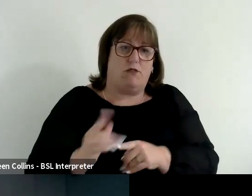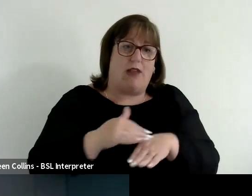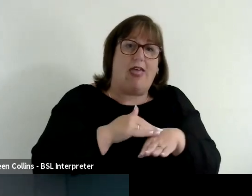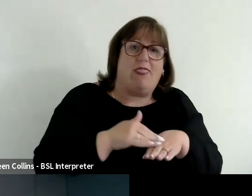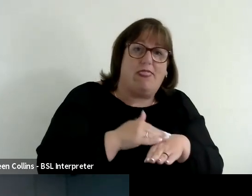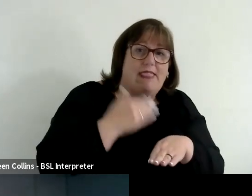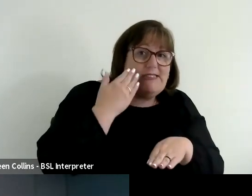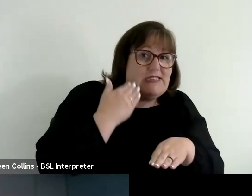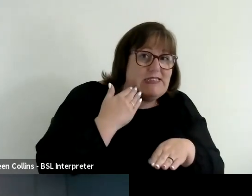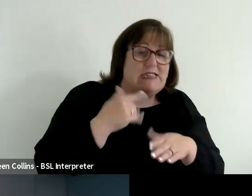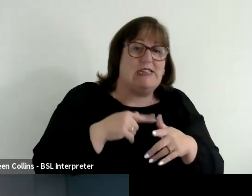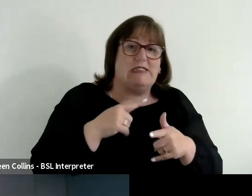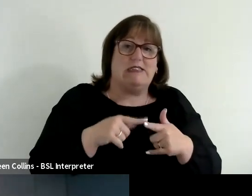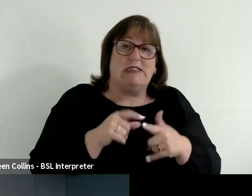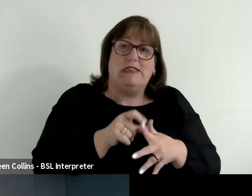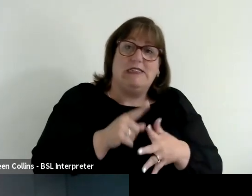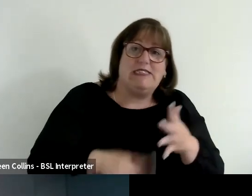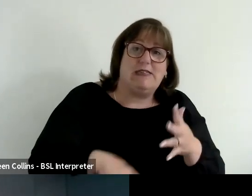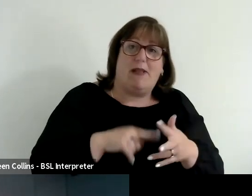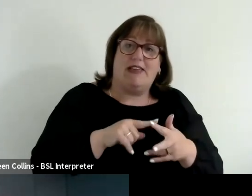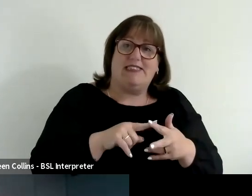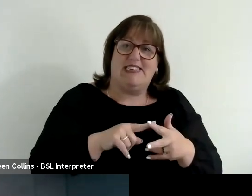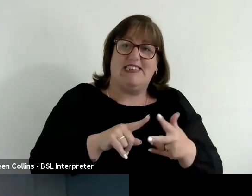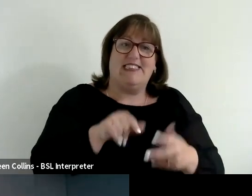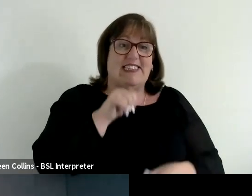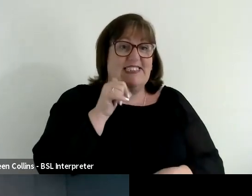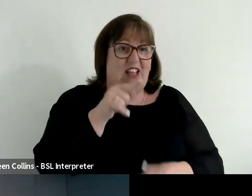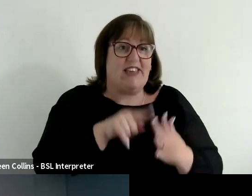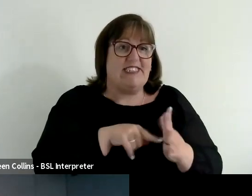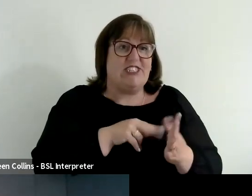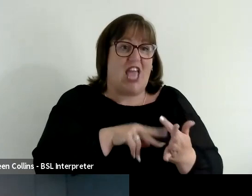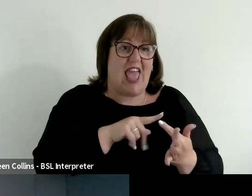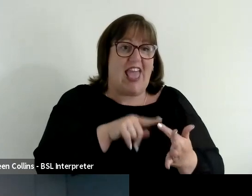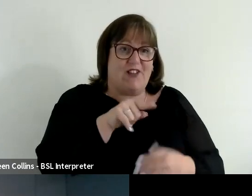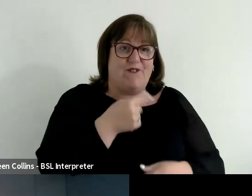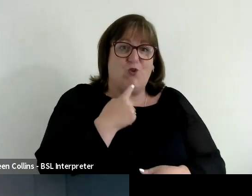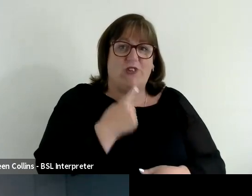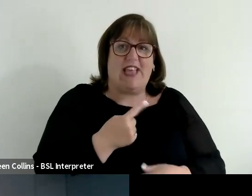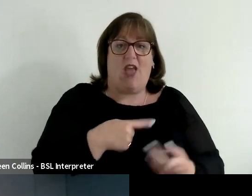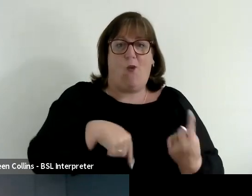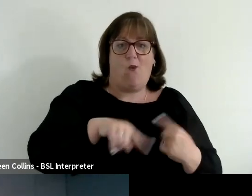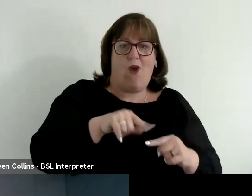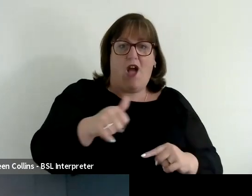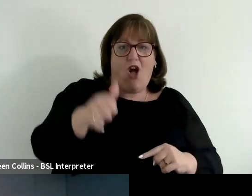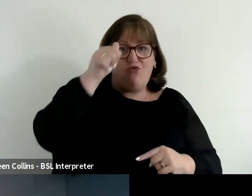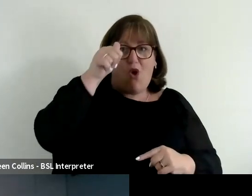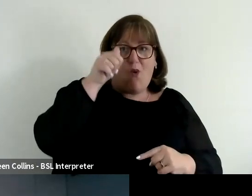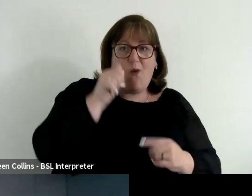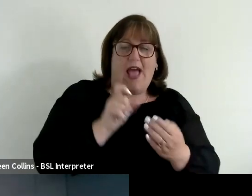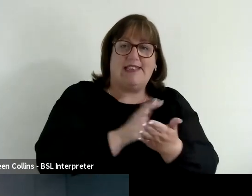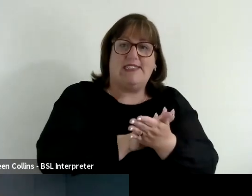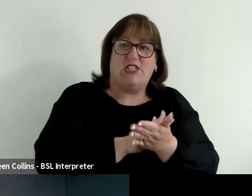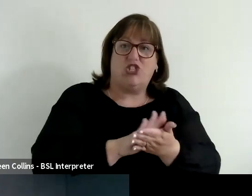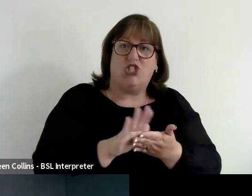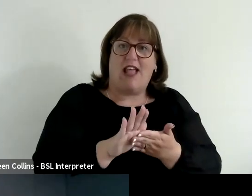So it's nice, Jane, for you to sort of mention that we are known, hopefully, as a channel that, I